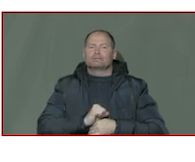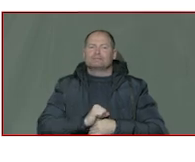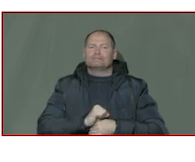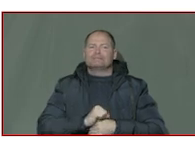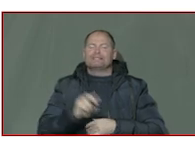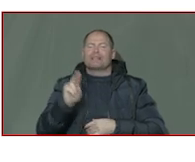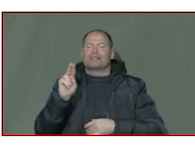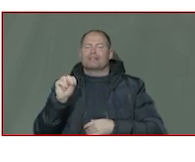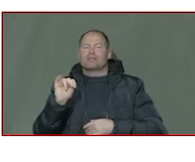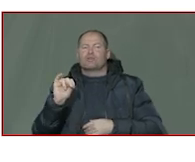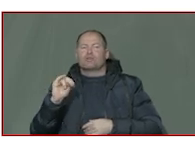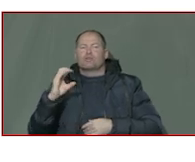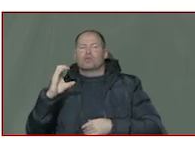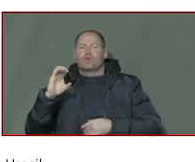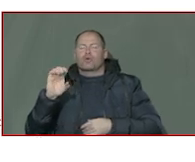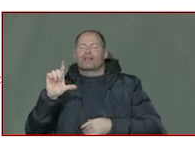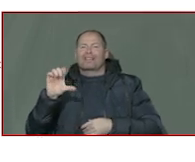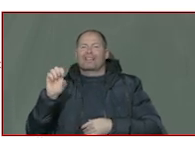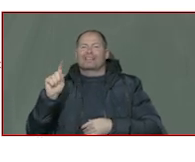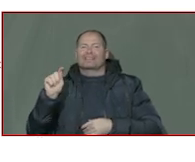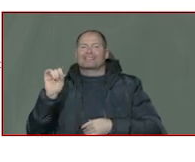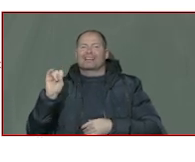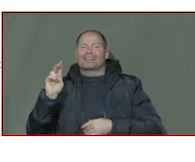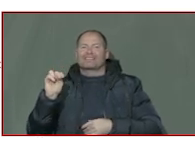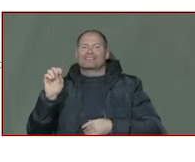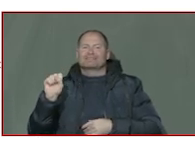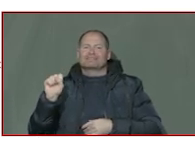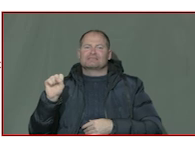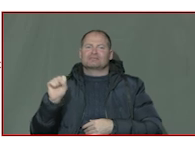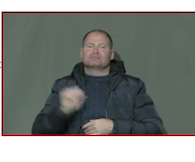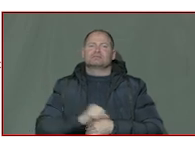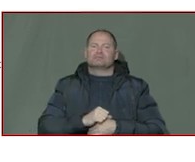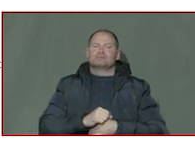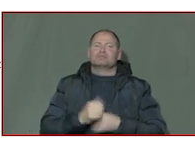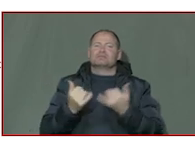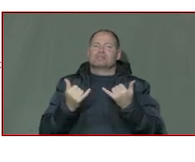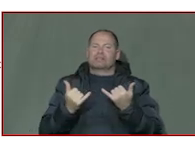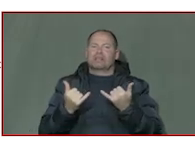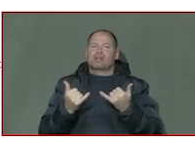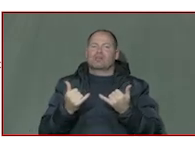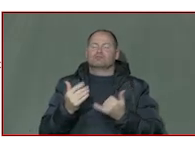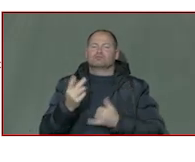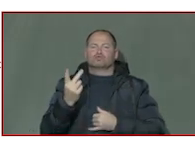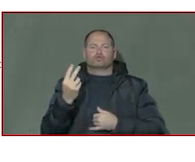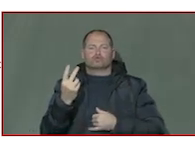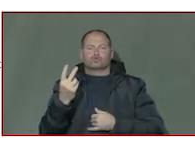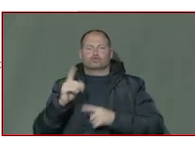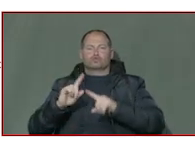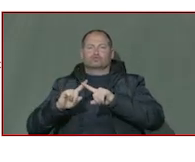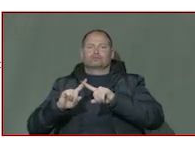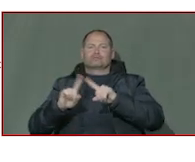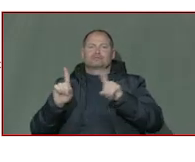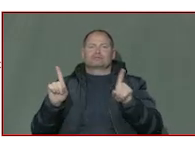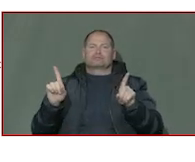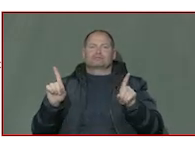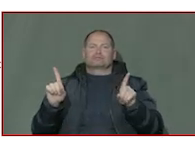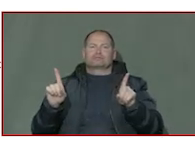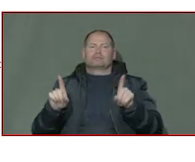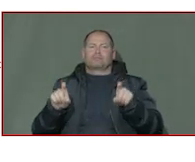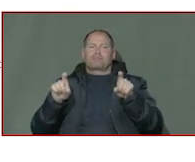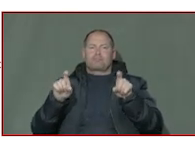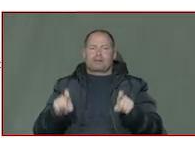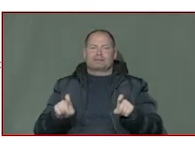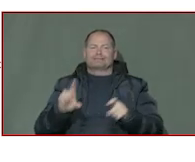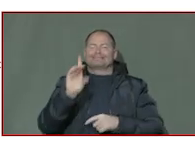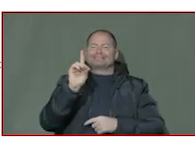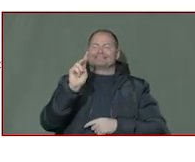nucleotides. So you must also be able to differentiate between a nucleotide of a